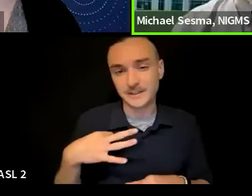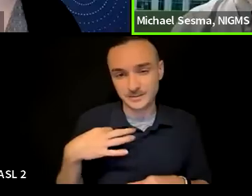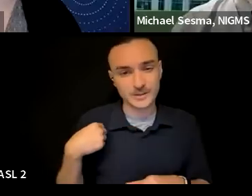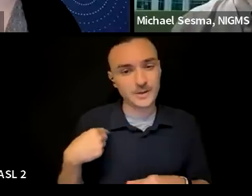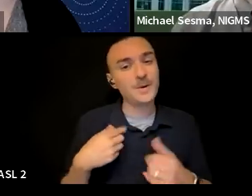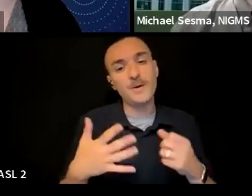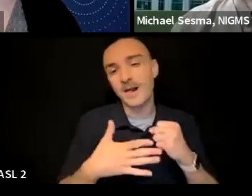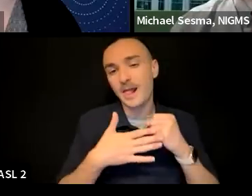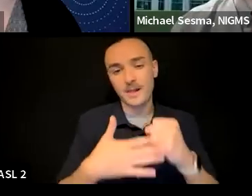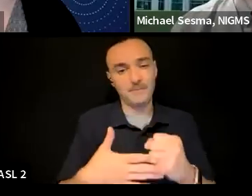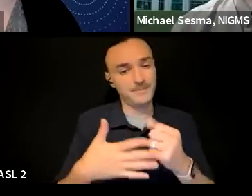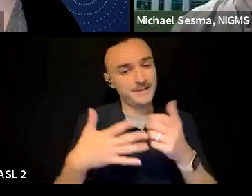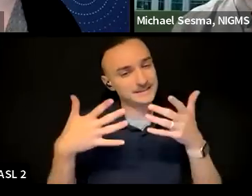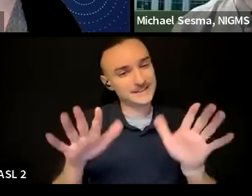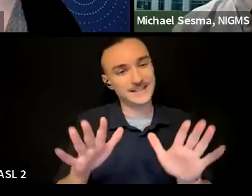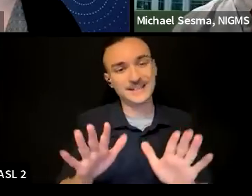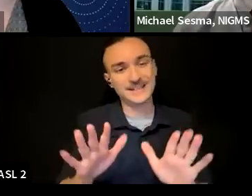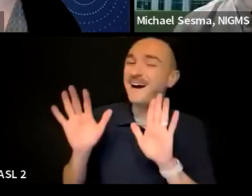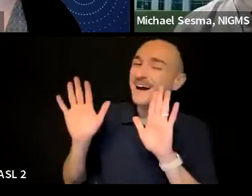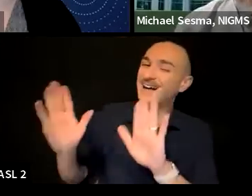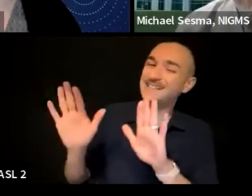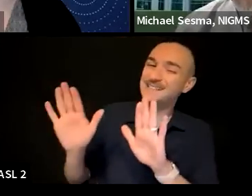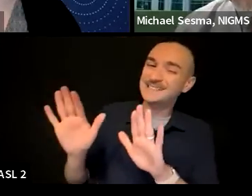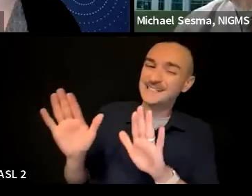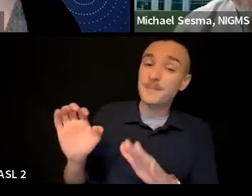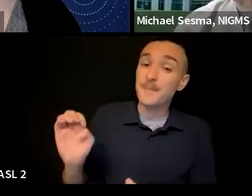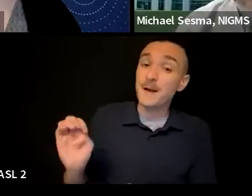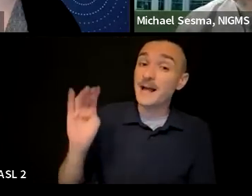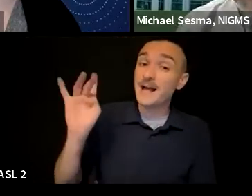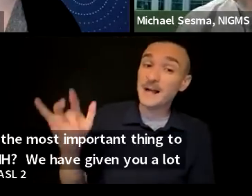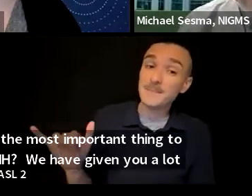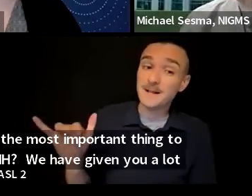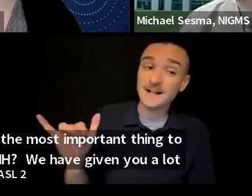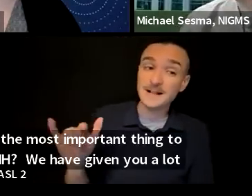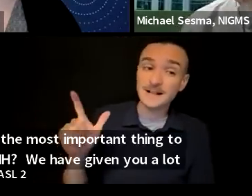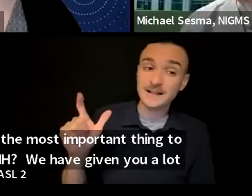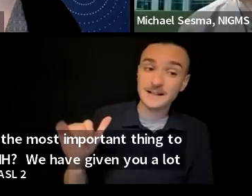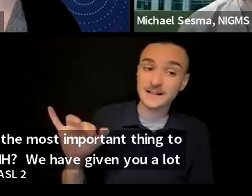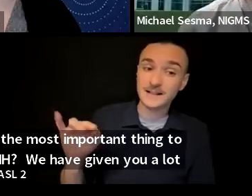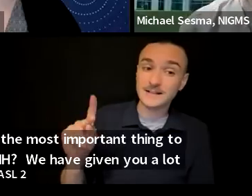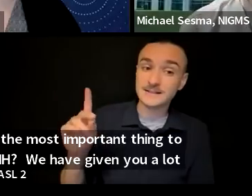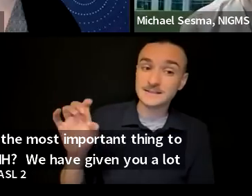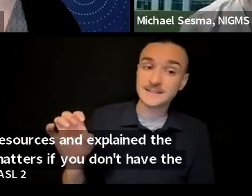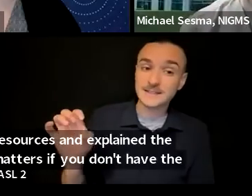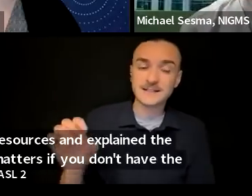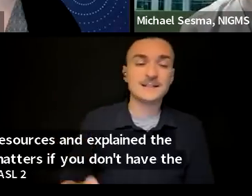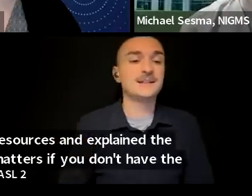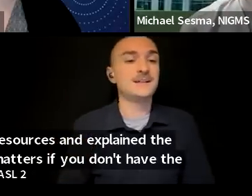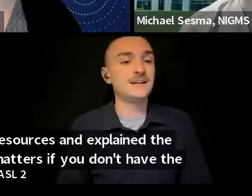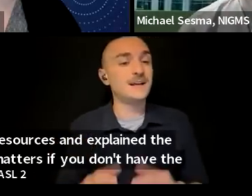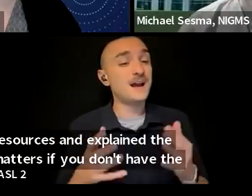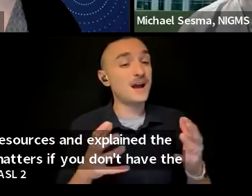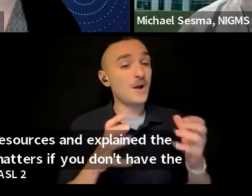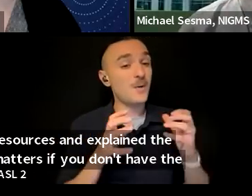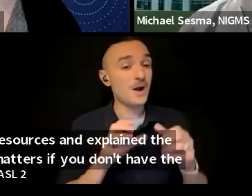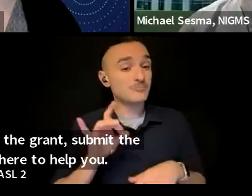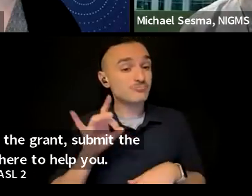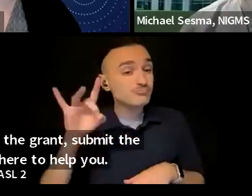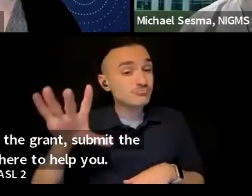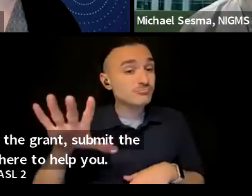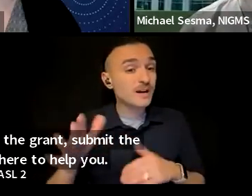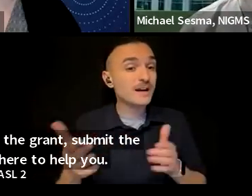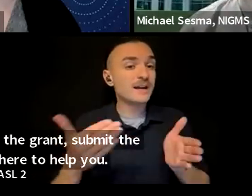That's it. Awesome. Awesome. Thank you. All right, Emily Lindy. I'd like to just put in another plug for the